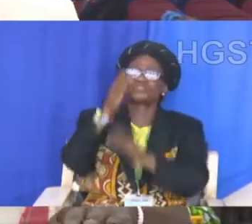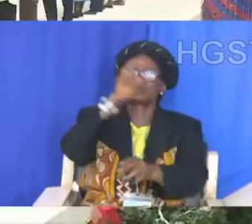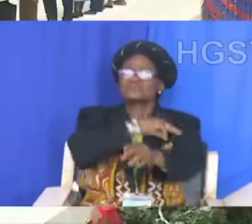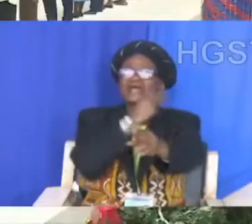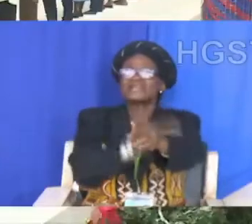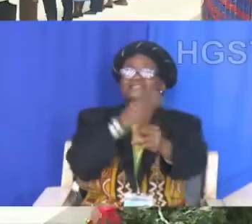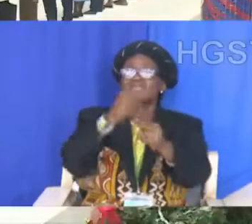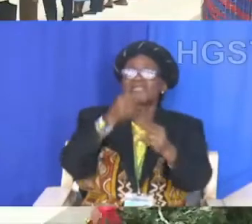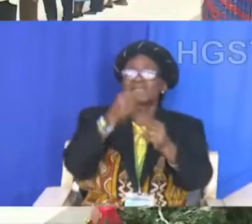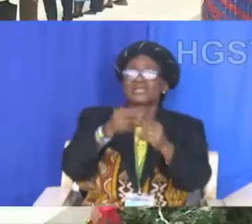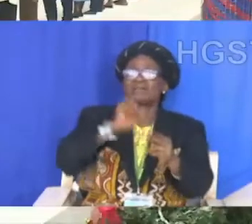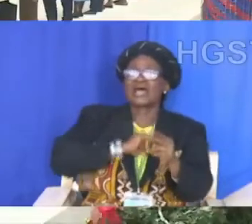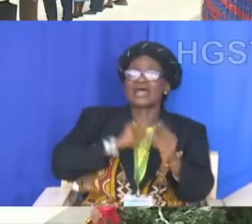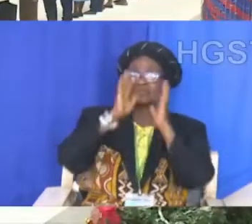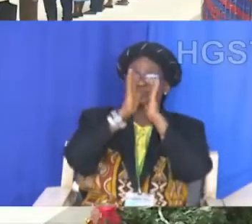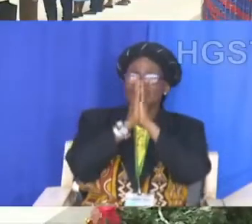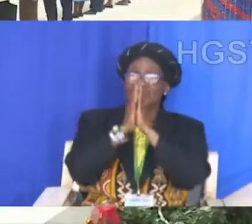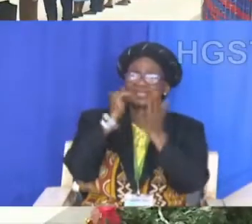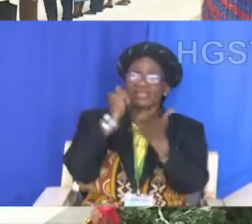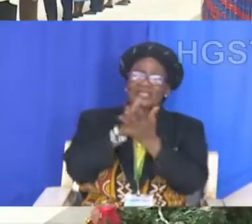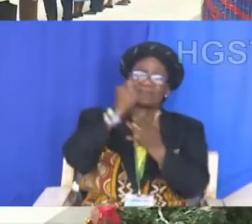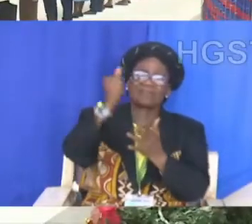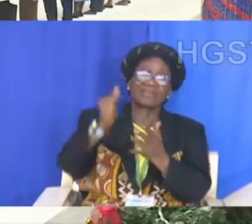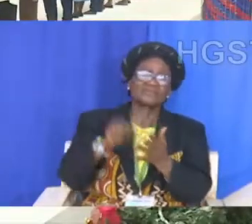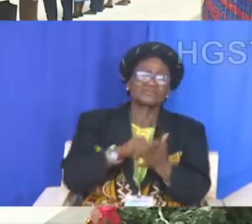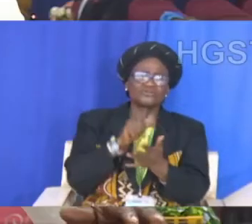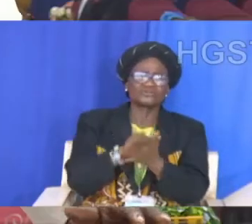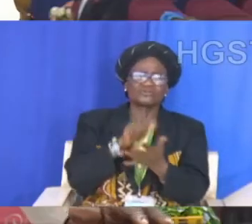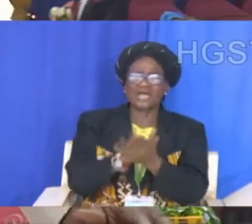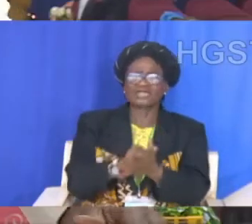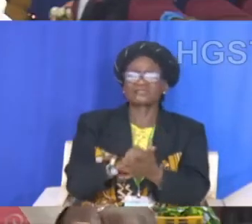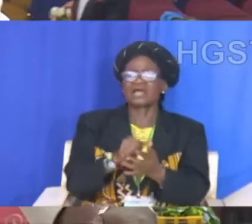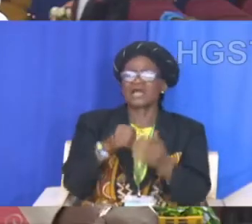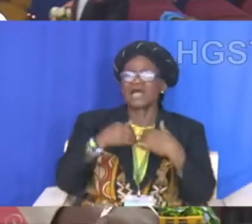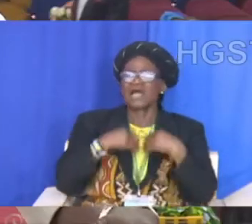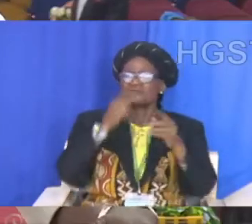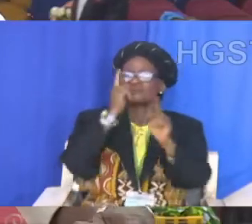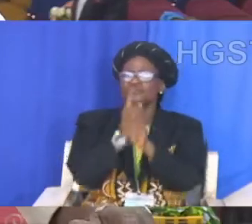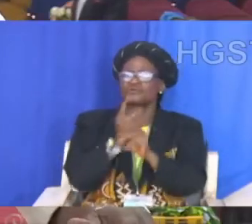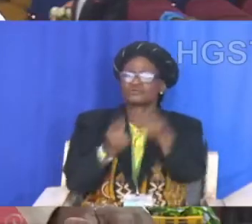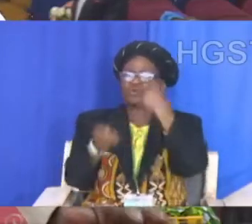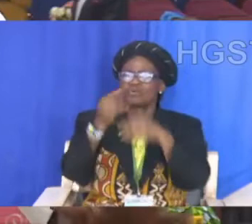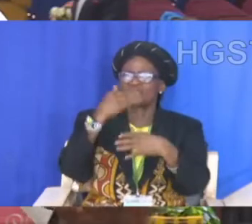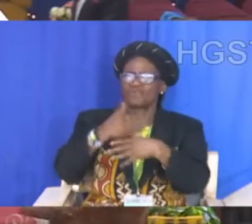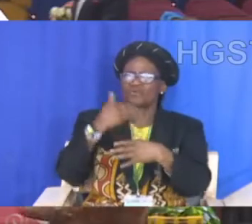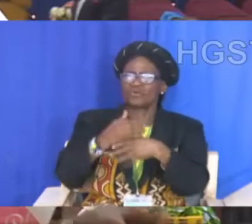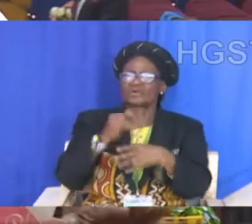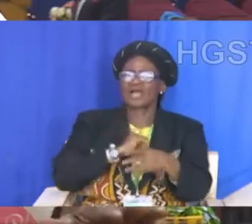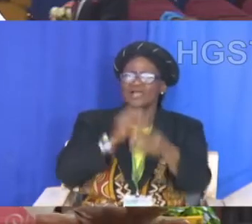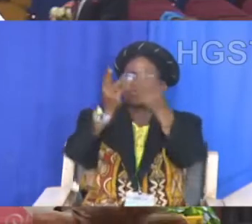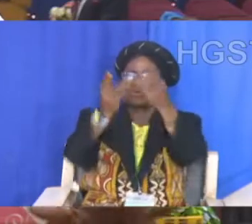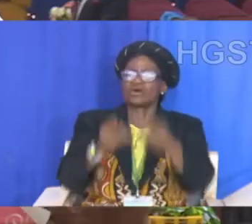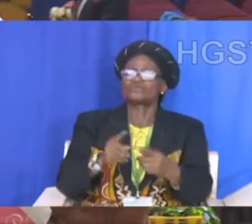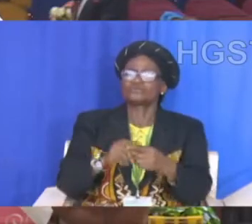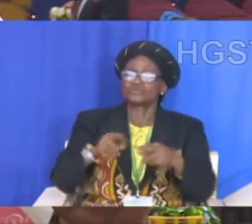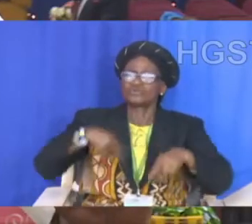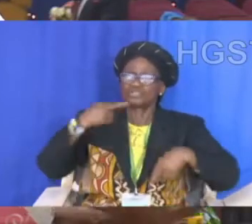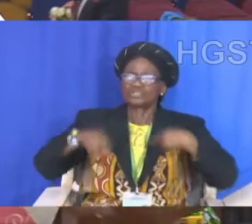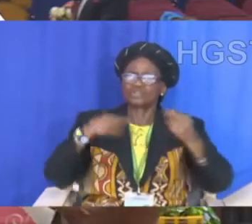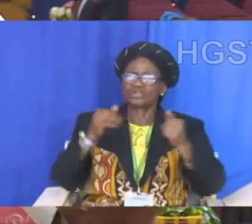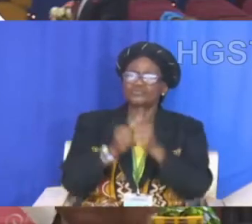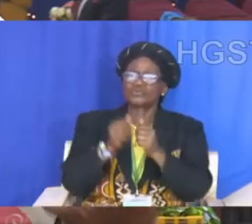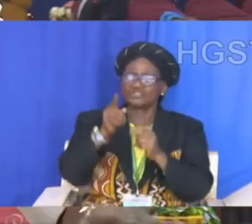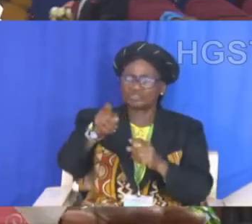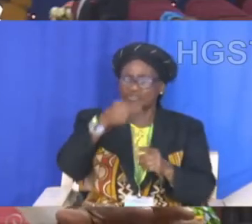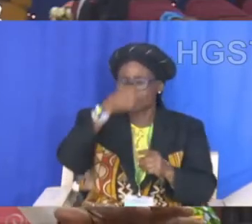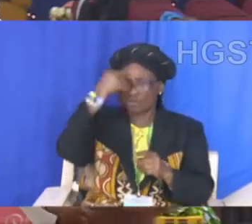Amen. Now, those of you who have just come forward, I want to rejoice with you, because from now on, I will begin